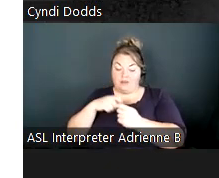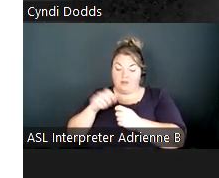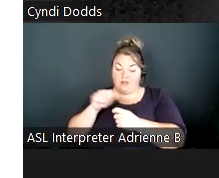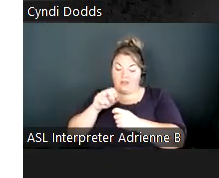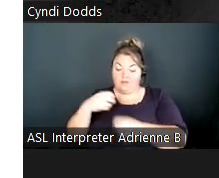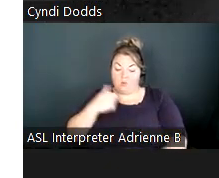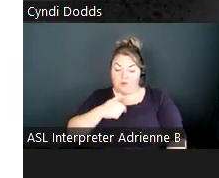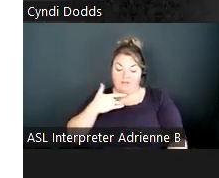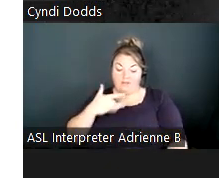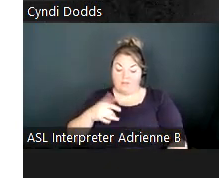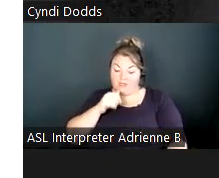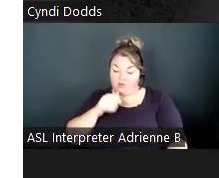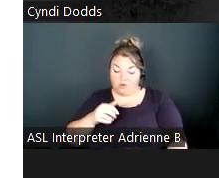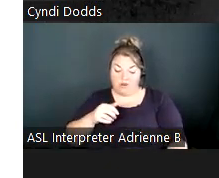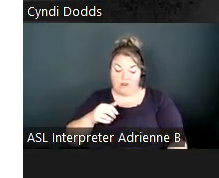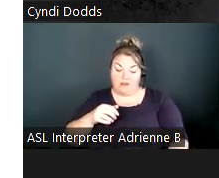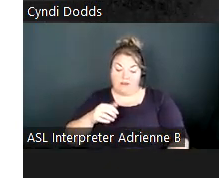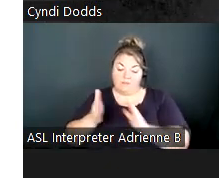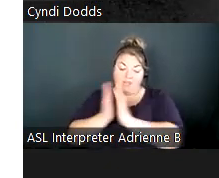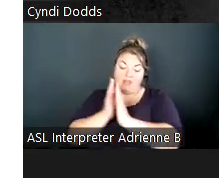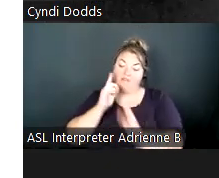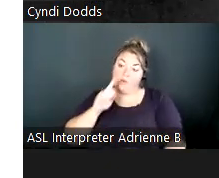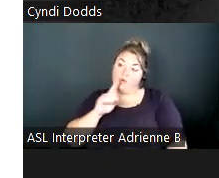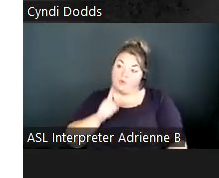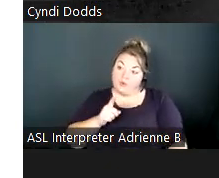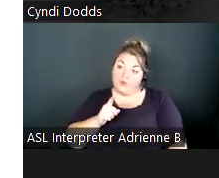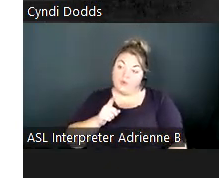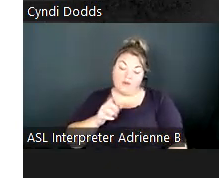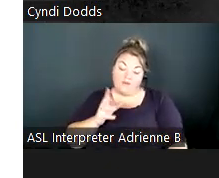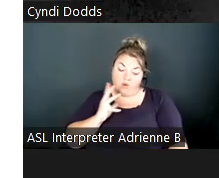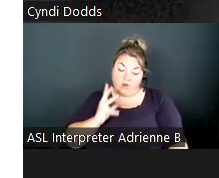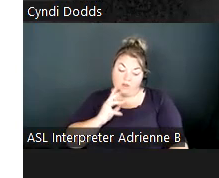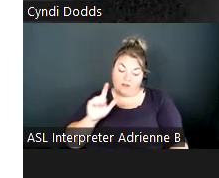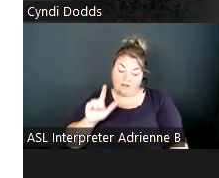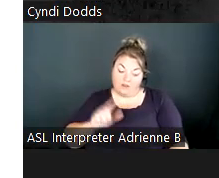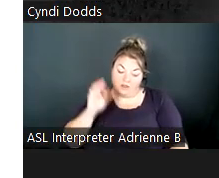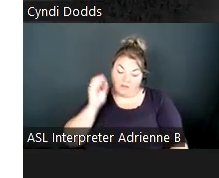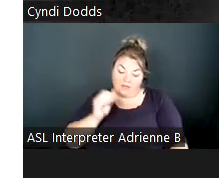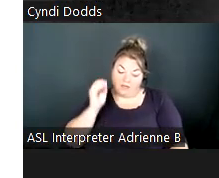typically don't ask for true formal legal opinions. It's